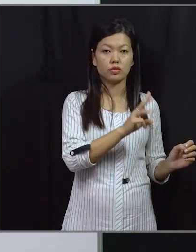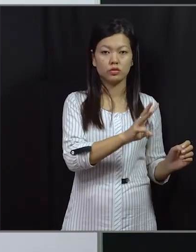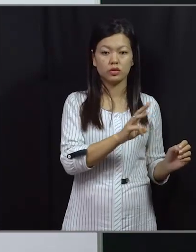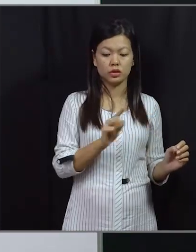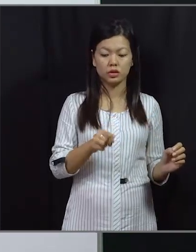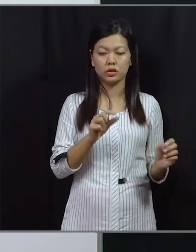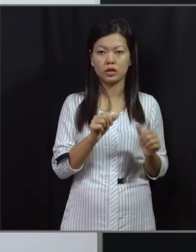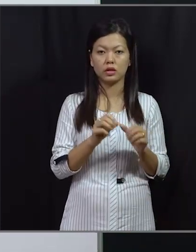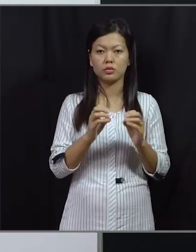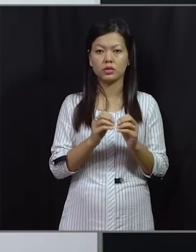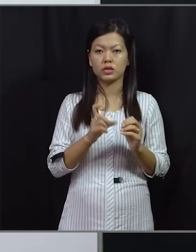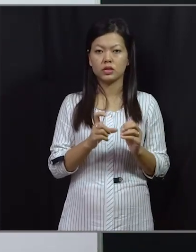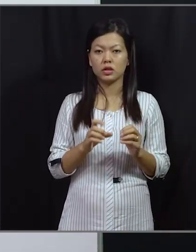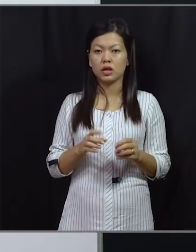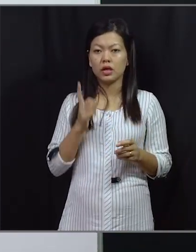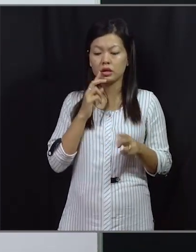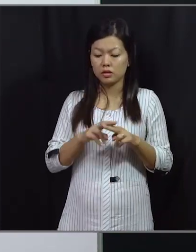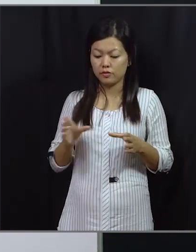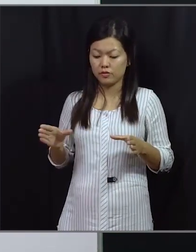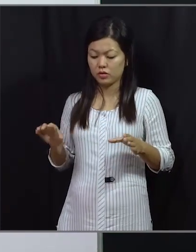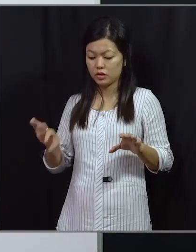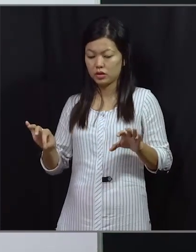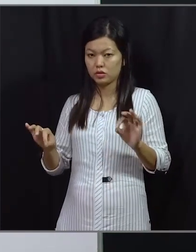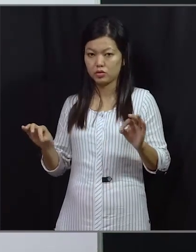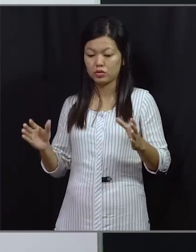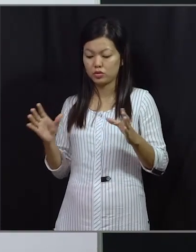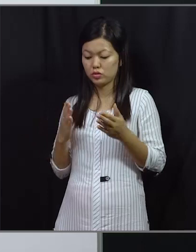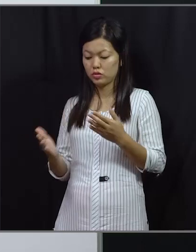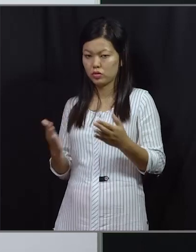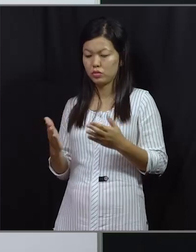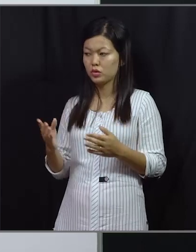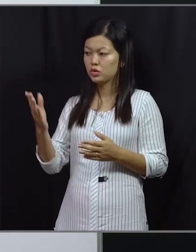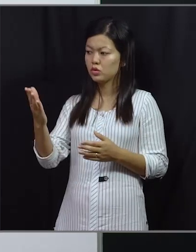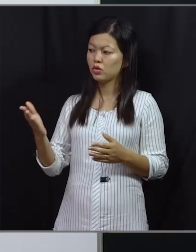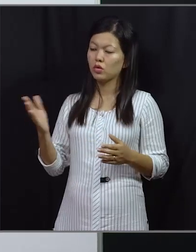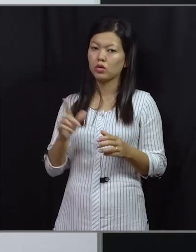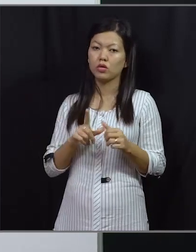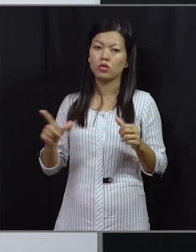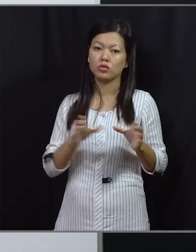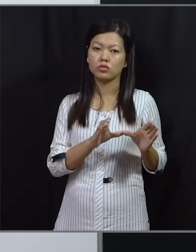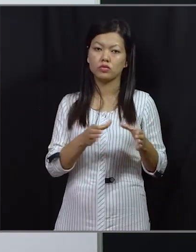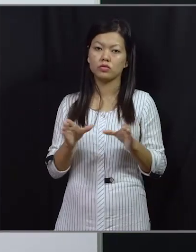Therefore, so these three sets are said to be mutually disjoint